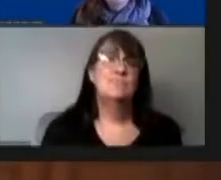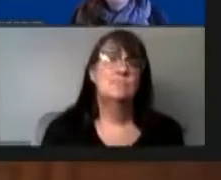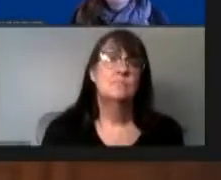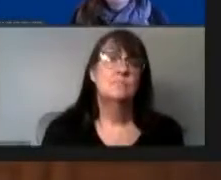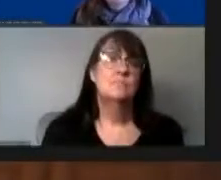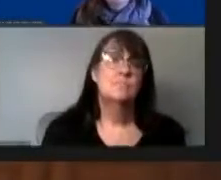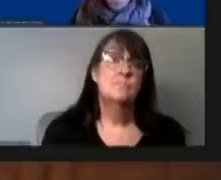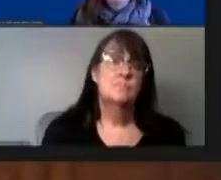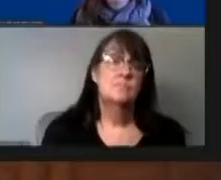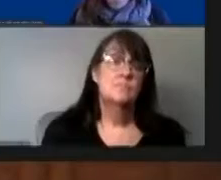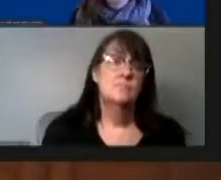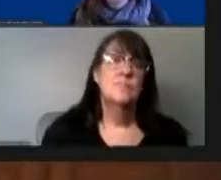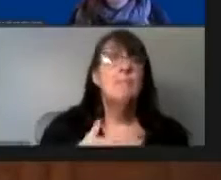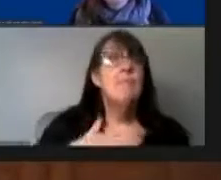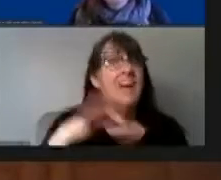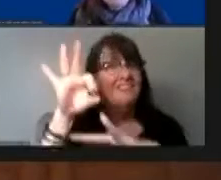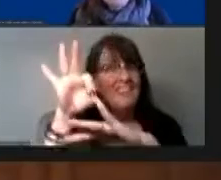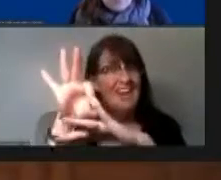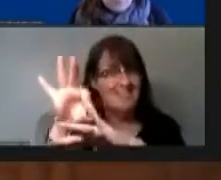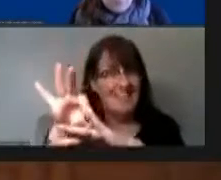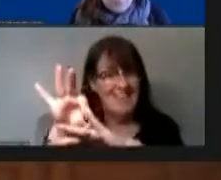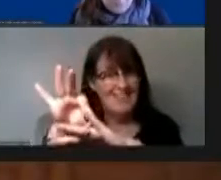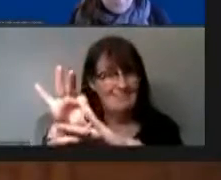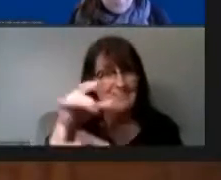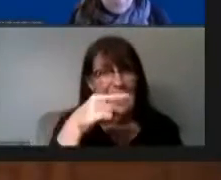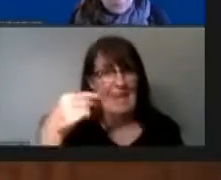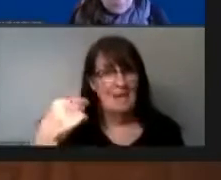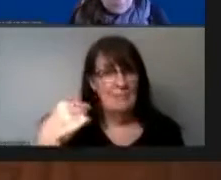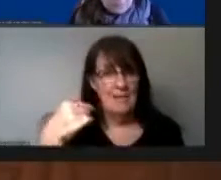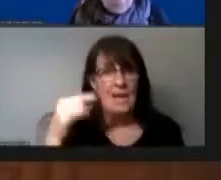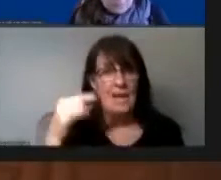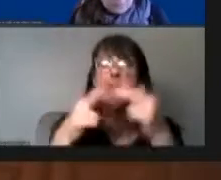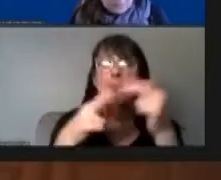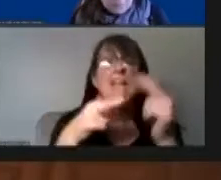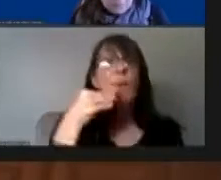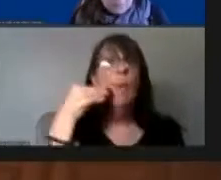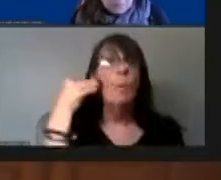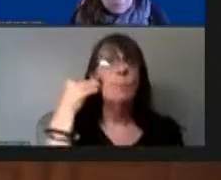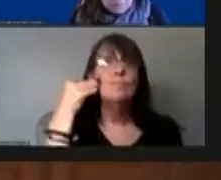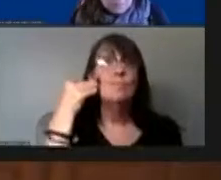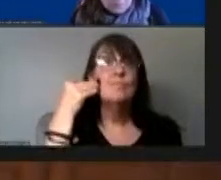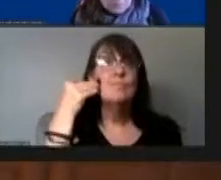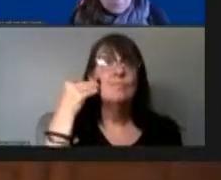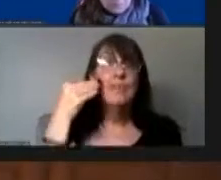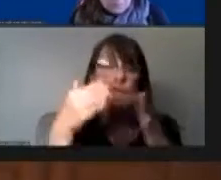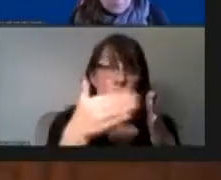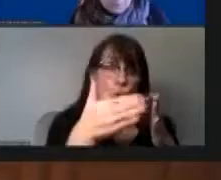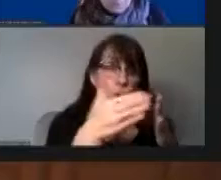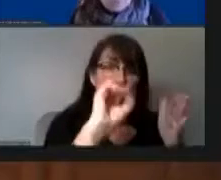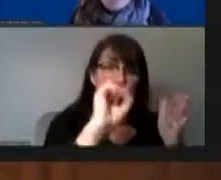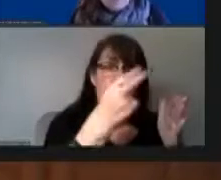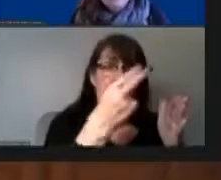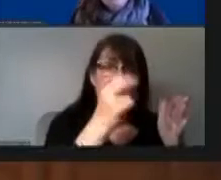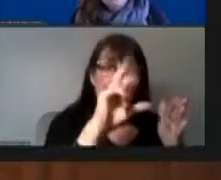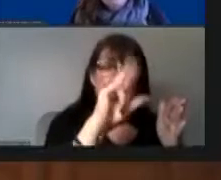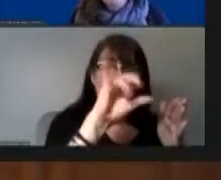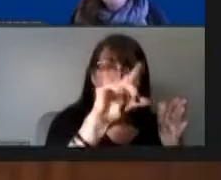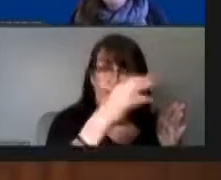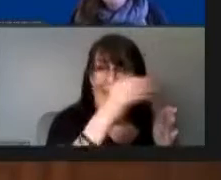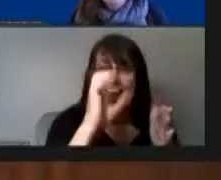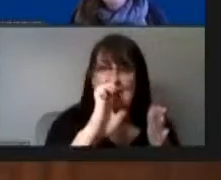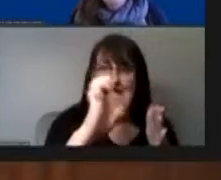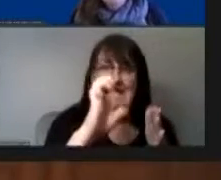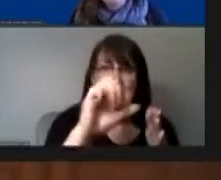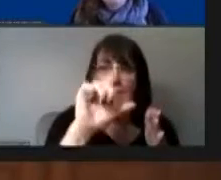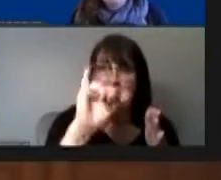My fiance and I are building a home on the corner of Sheridan and East Liberty. It will be